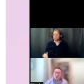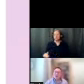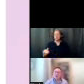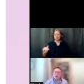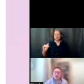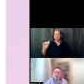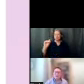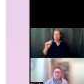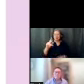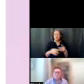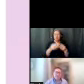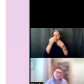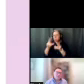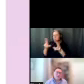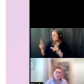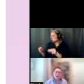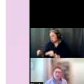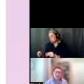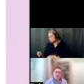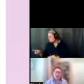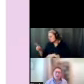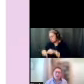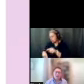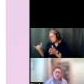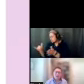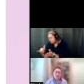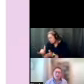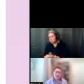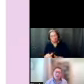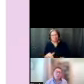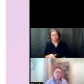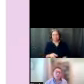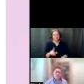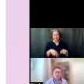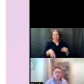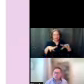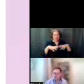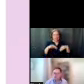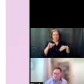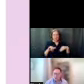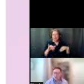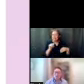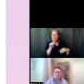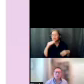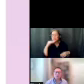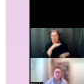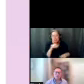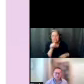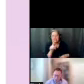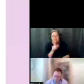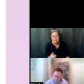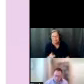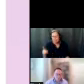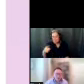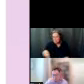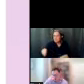that. And that's just not okay. That's not acceptable. And it's also just not true. It's just entirely untrue, right?